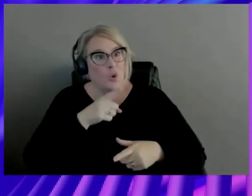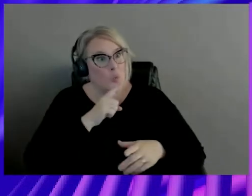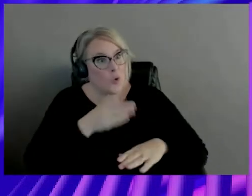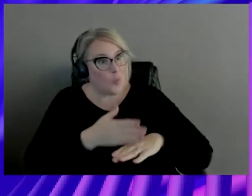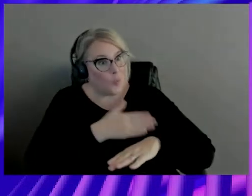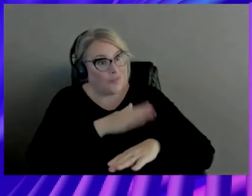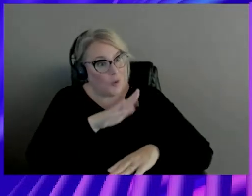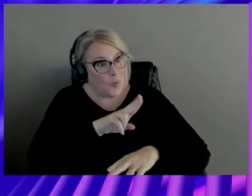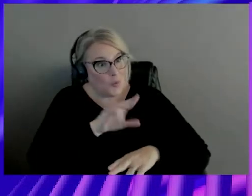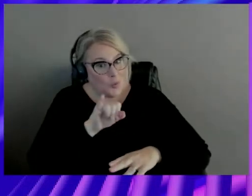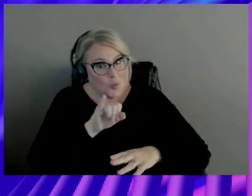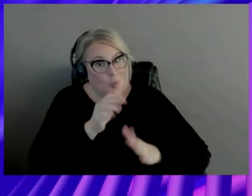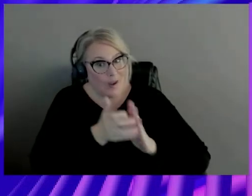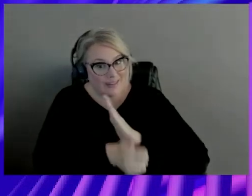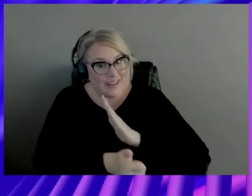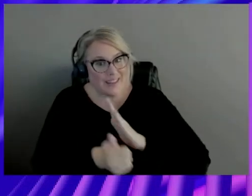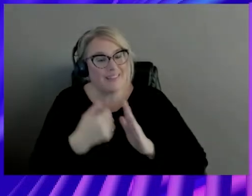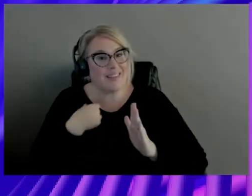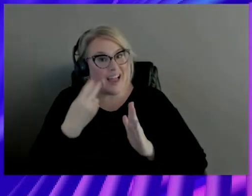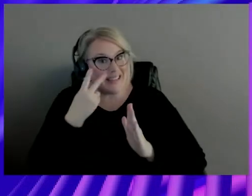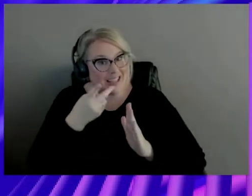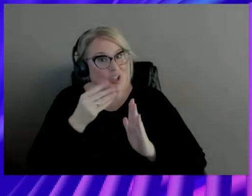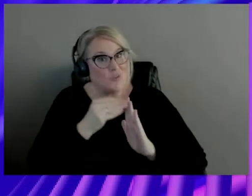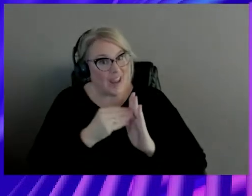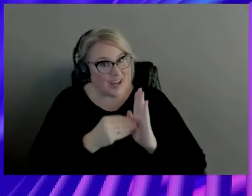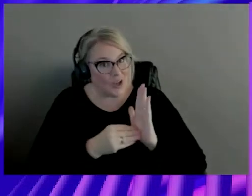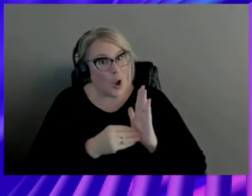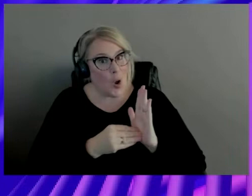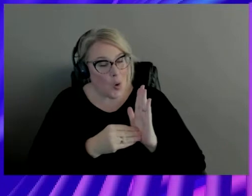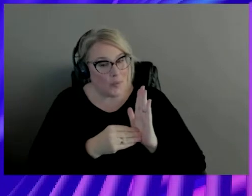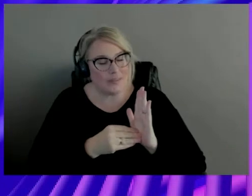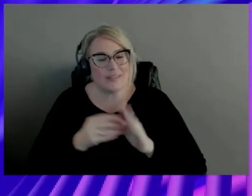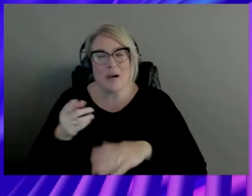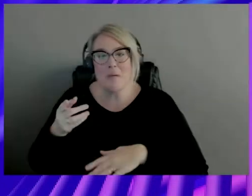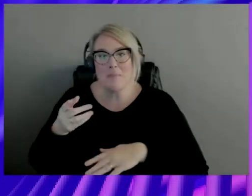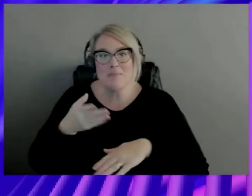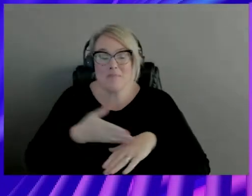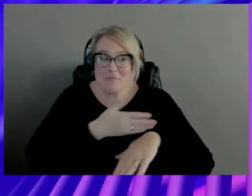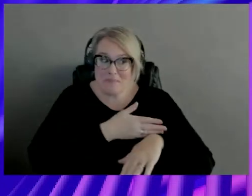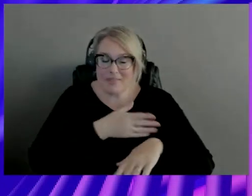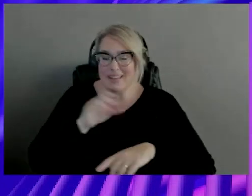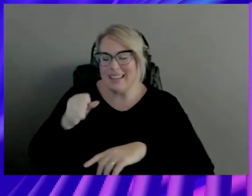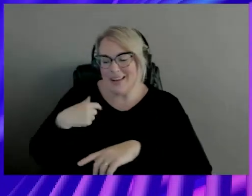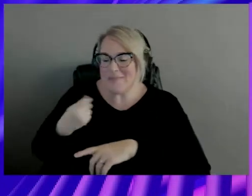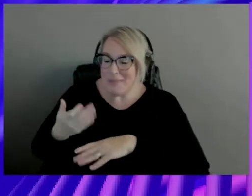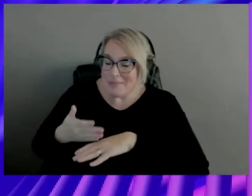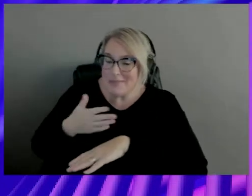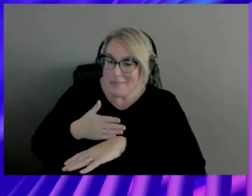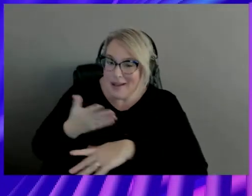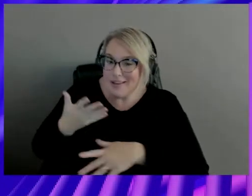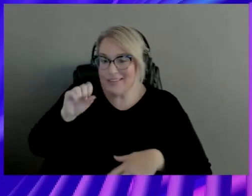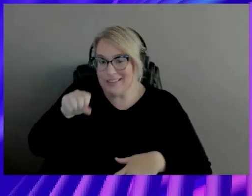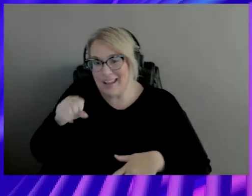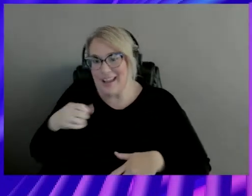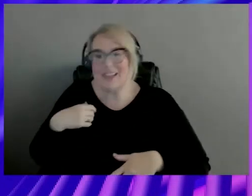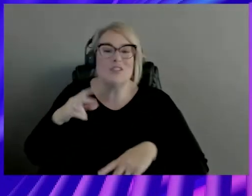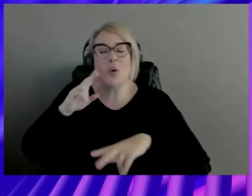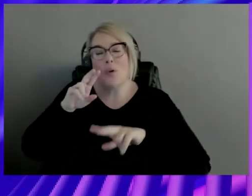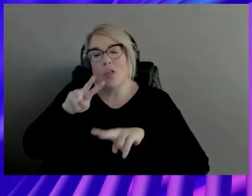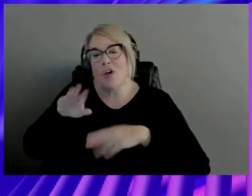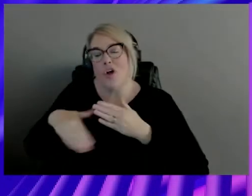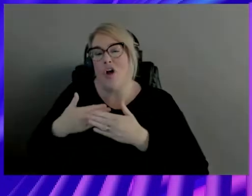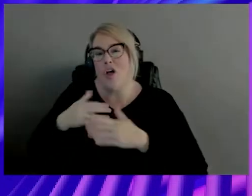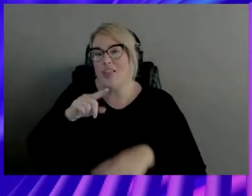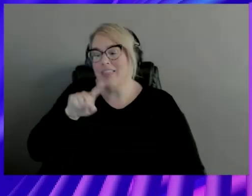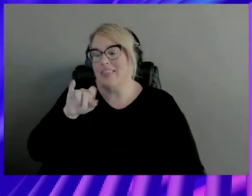taken notes since the previous session. This is better. It's a little better, we can go look to see this is all the zip codes of Washington, all